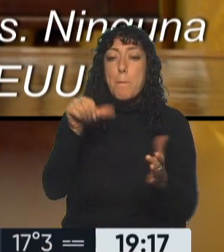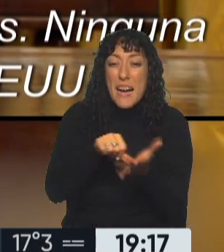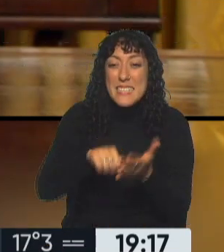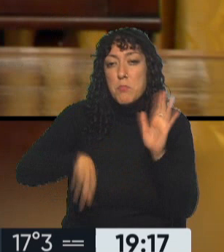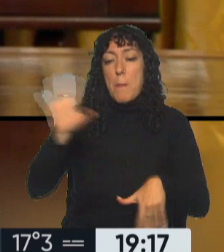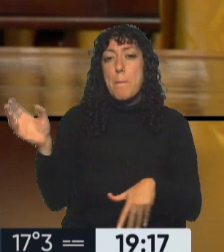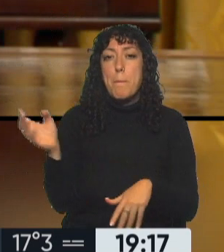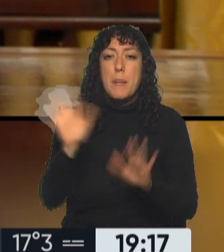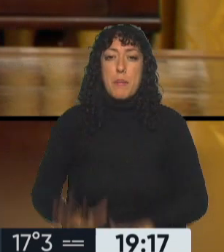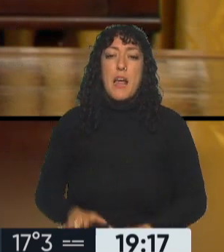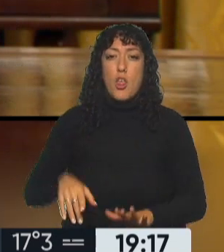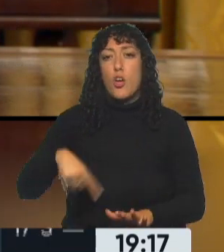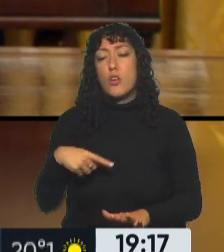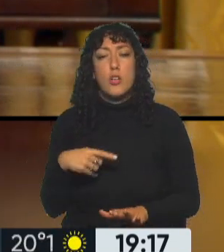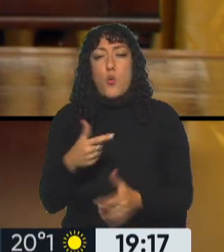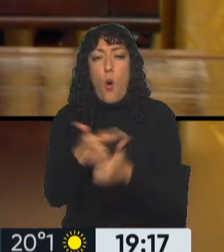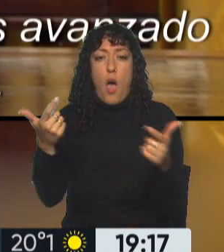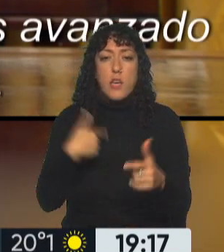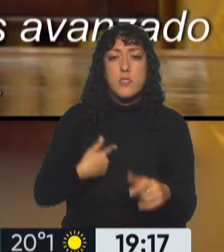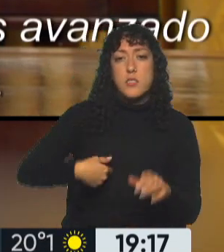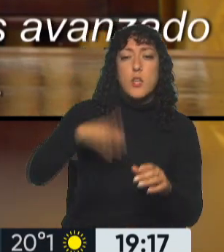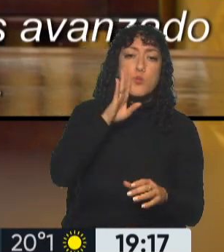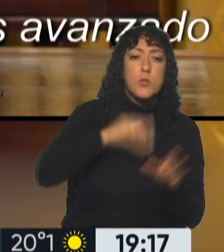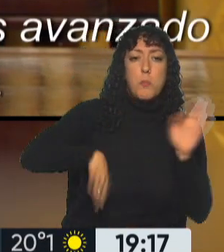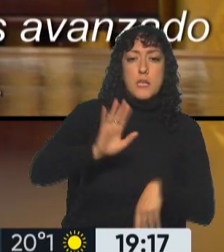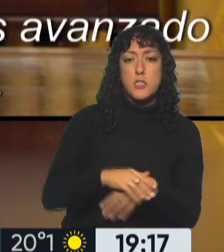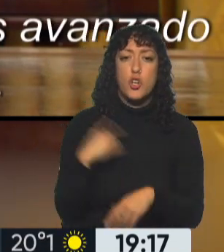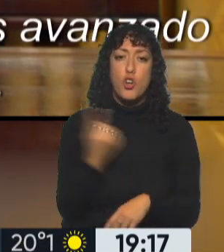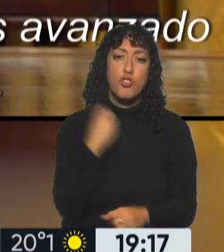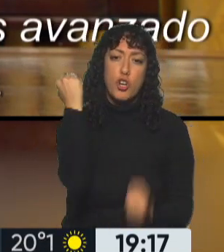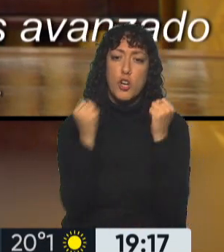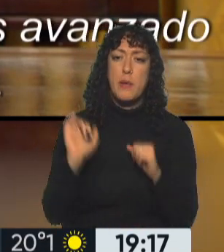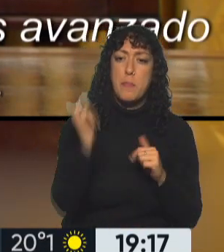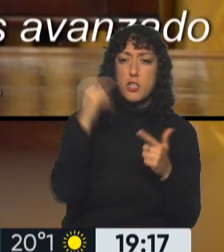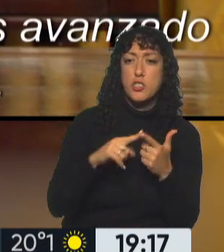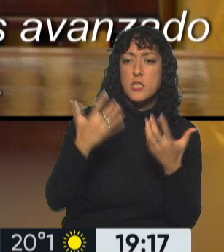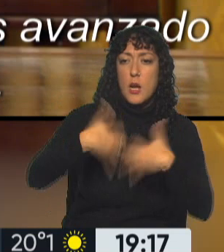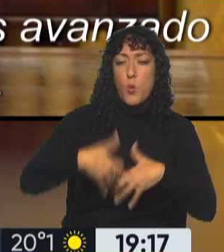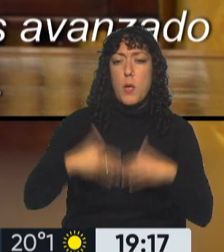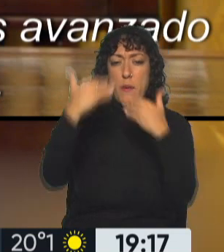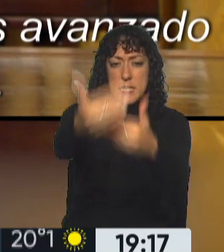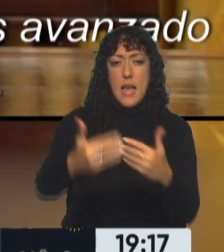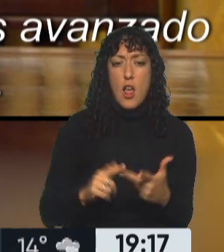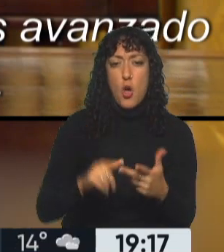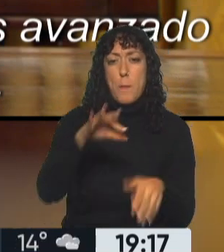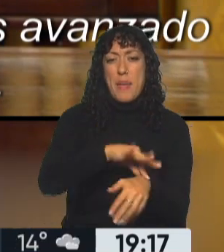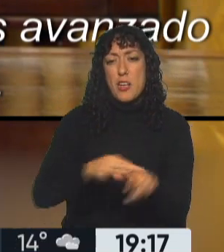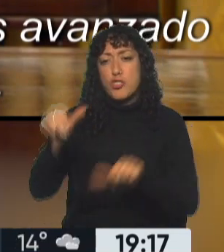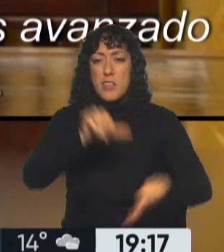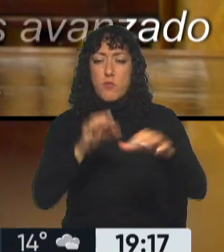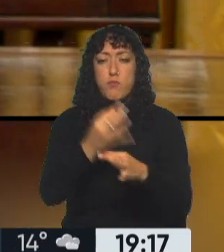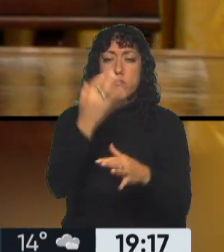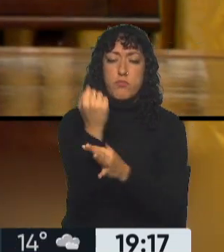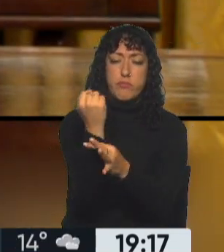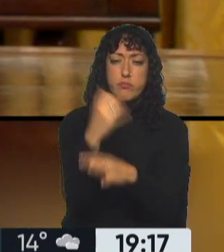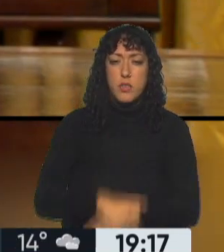more resilient than the United States. We have the best economy, the most advanced healthcare, and the most talented doctors,